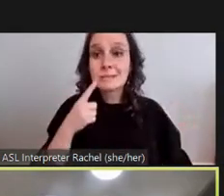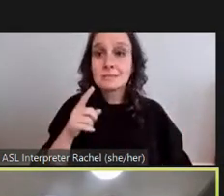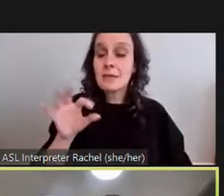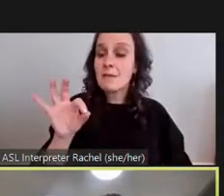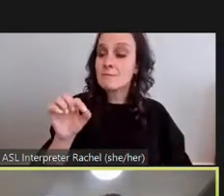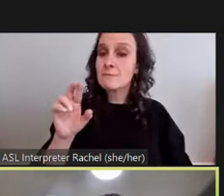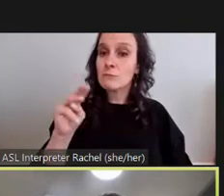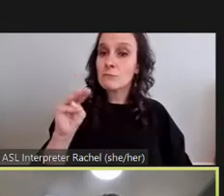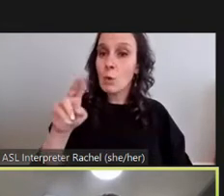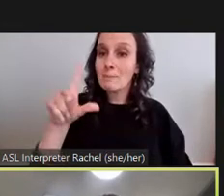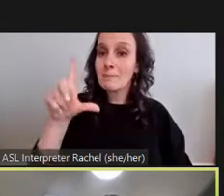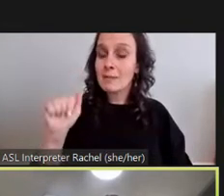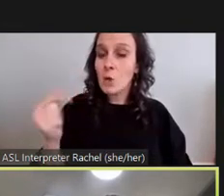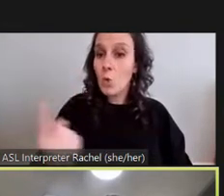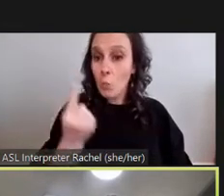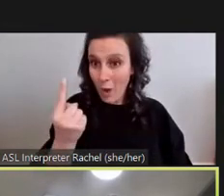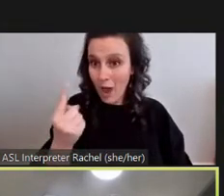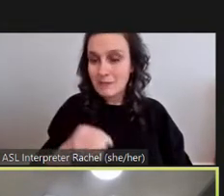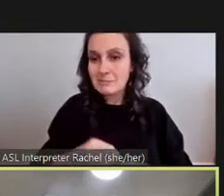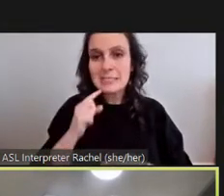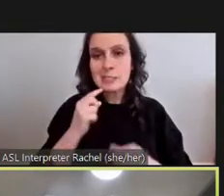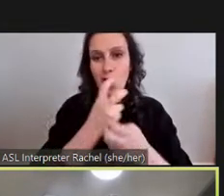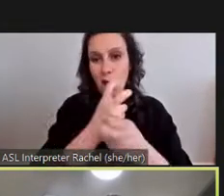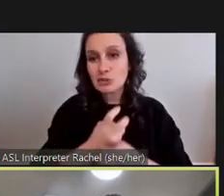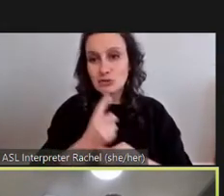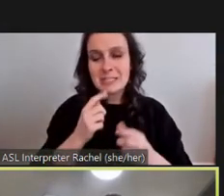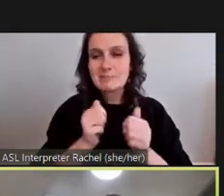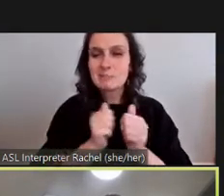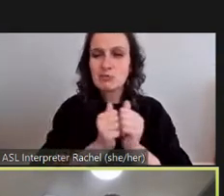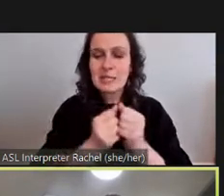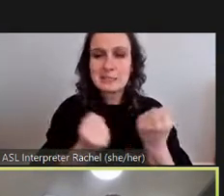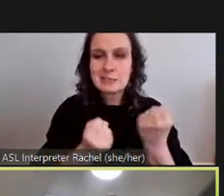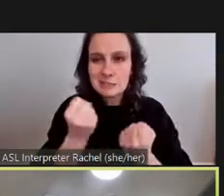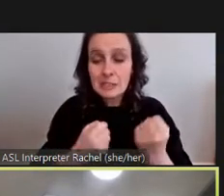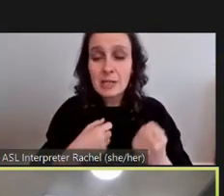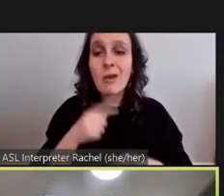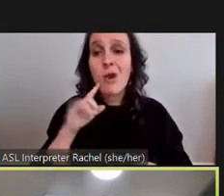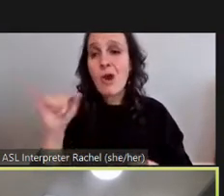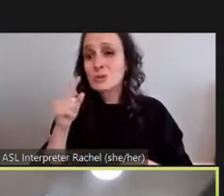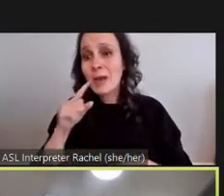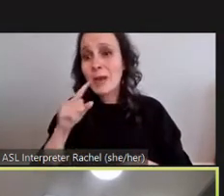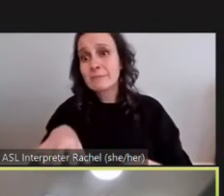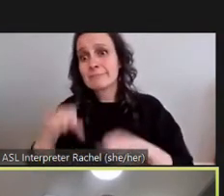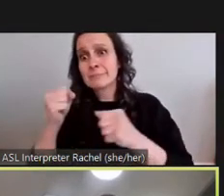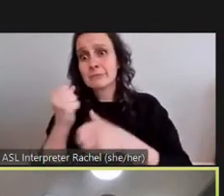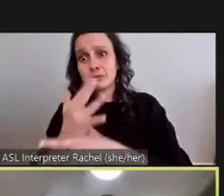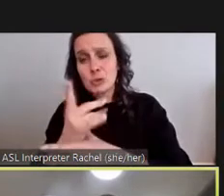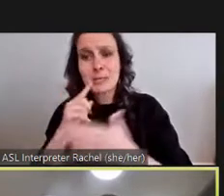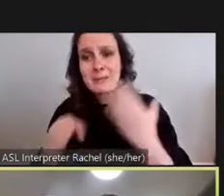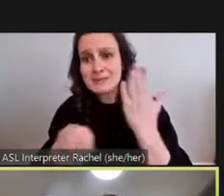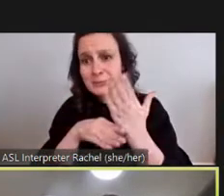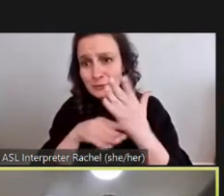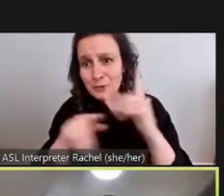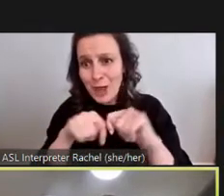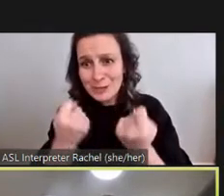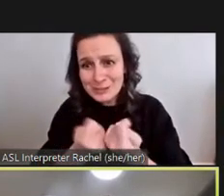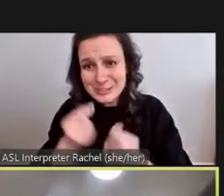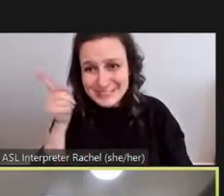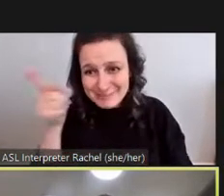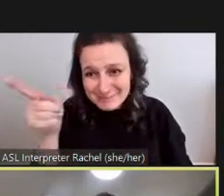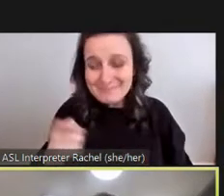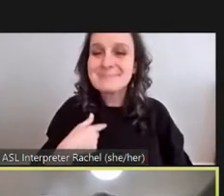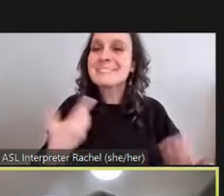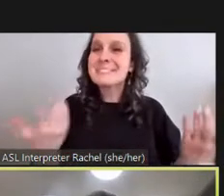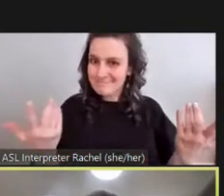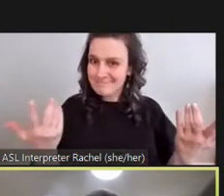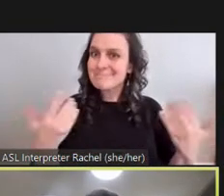One, Red Bull Racing Lab in Austria, or the Allianz Arena in Munich, Germany, where the famous soccer team Bayern München is